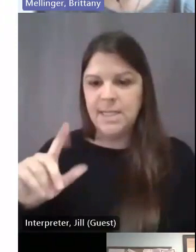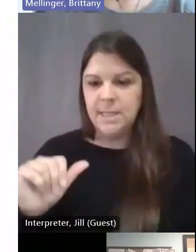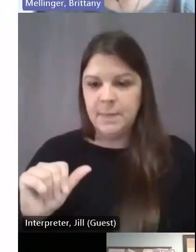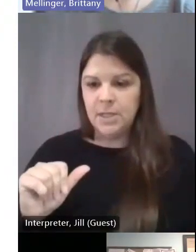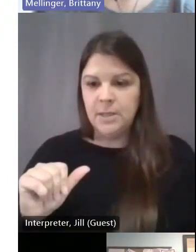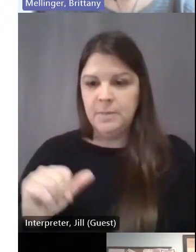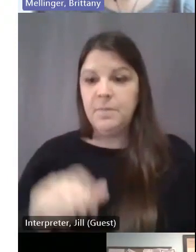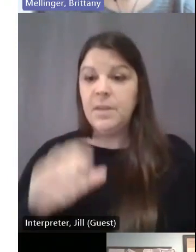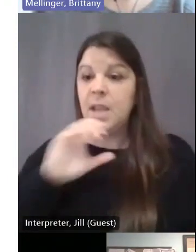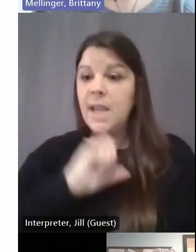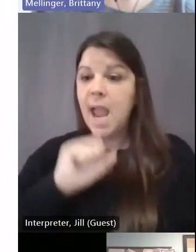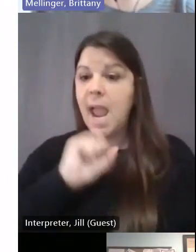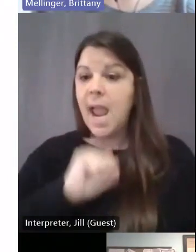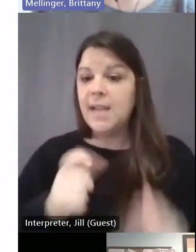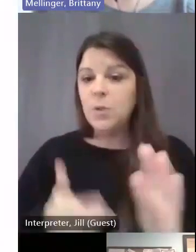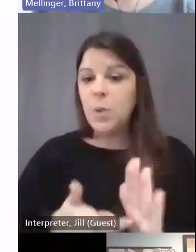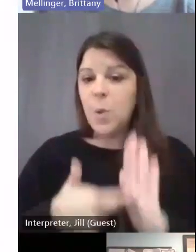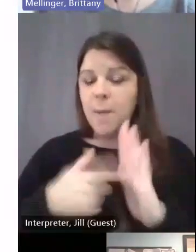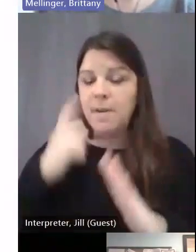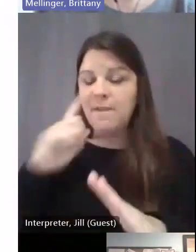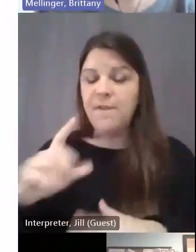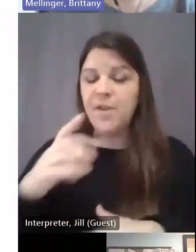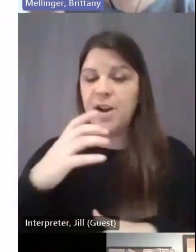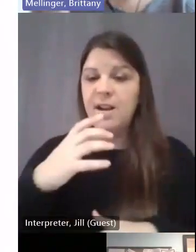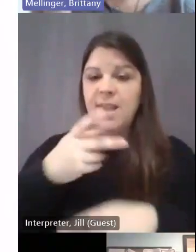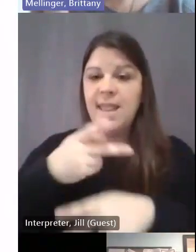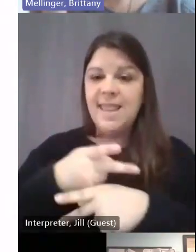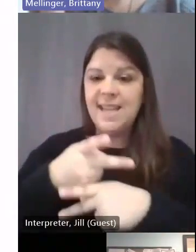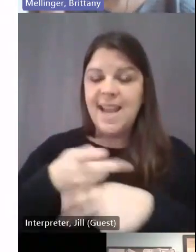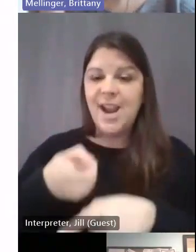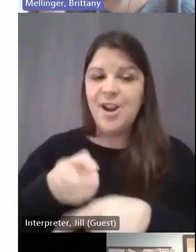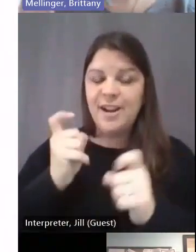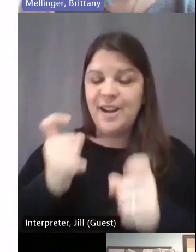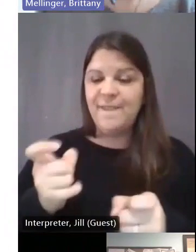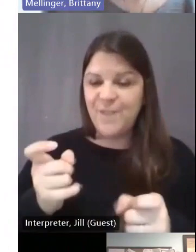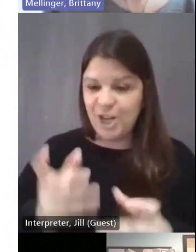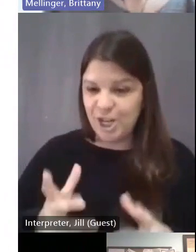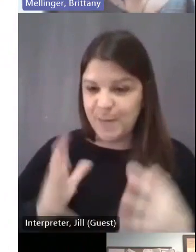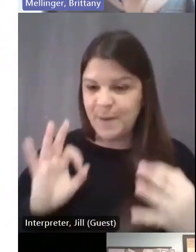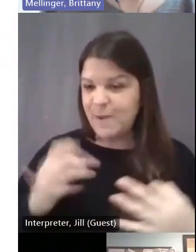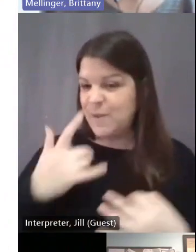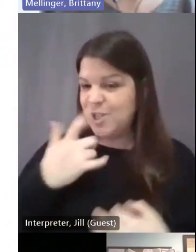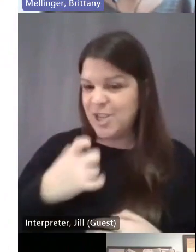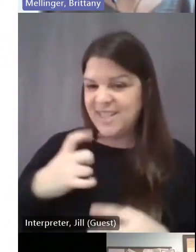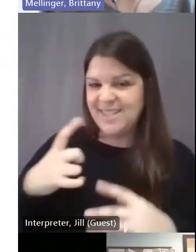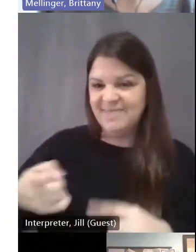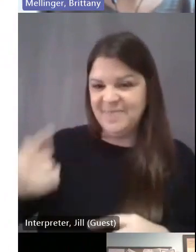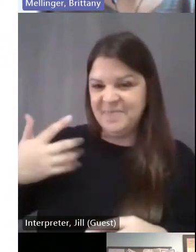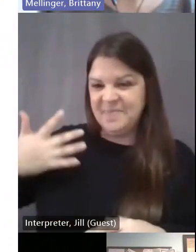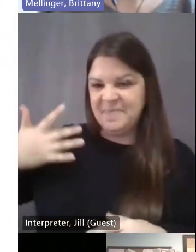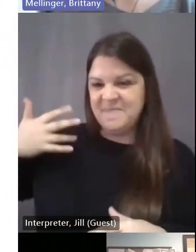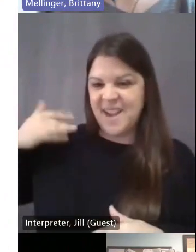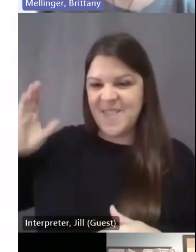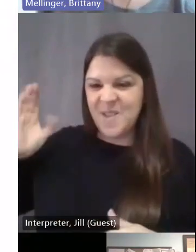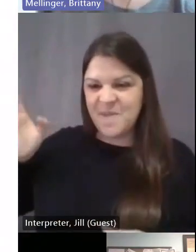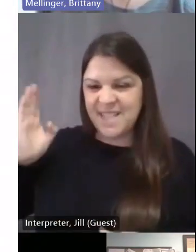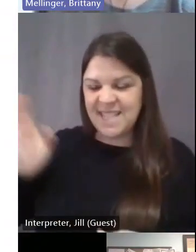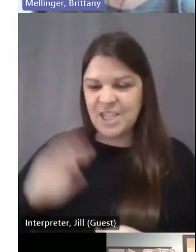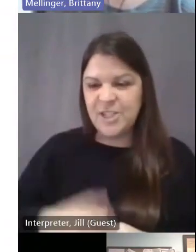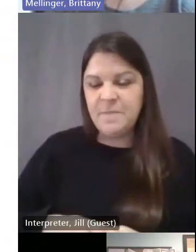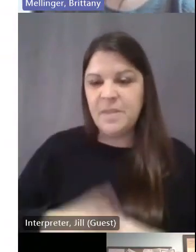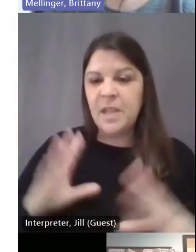the age requirement for the caregiver. Thank you. That's a great reference back to the beginning of the presentation. Absolutely. And